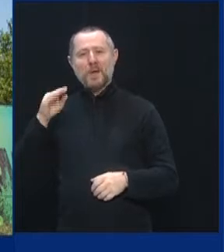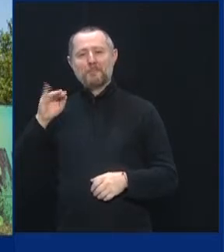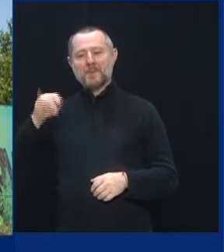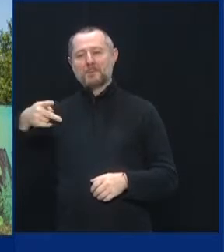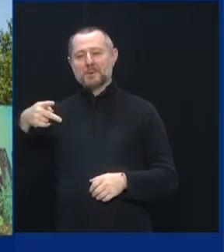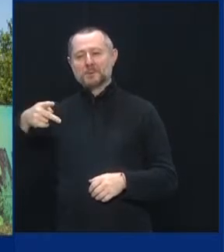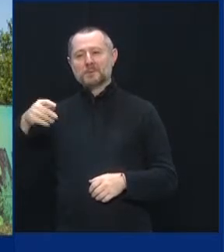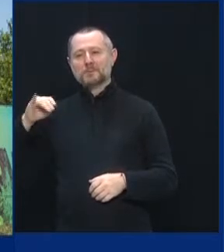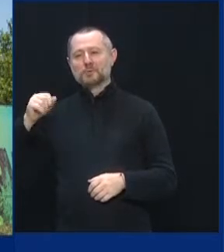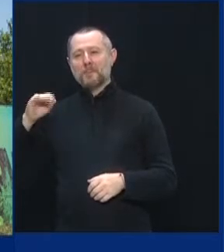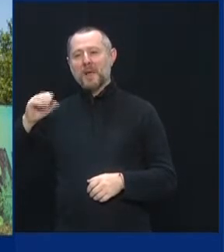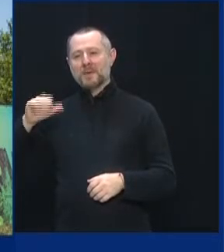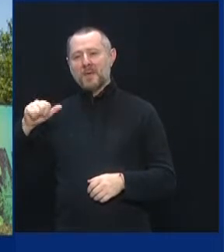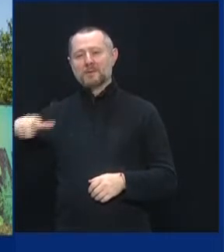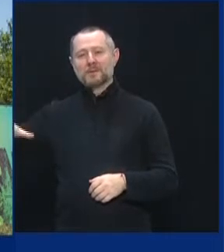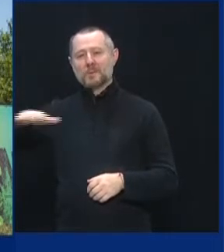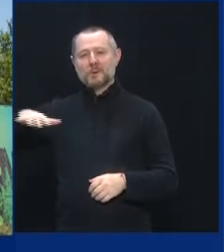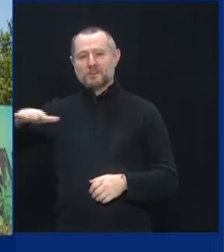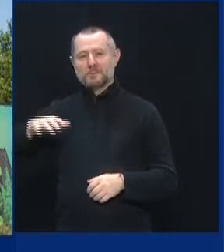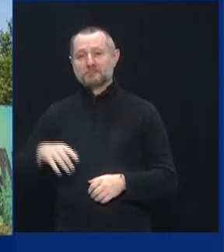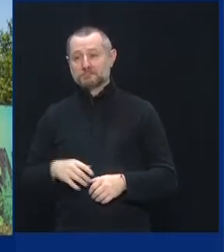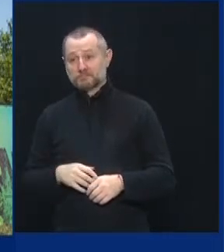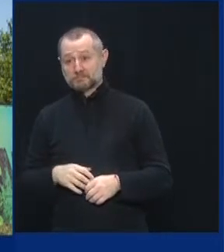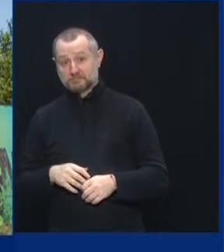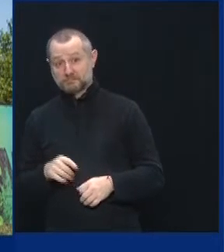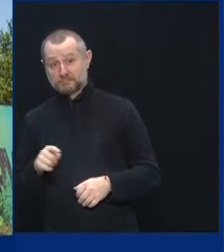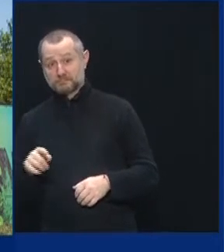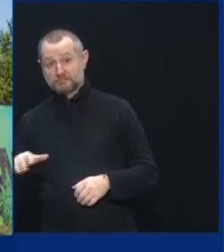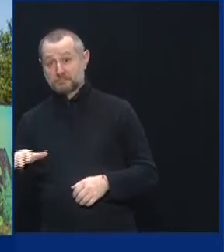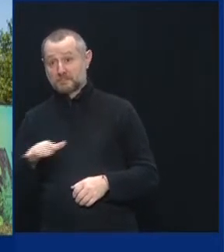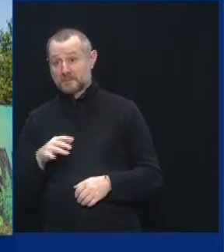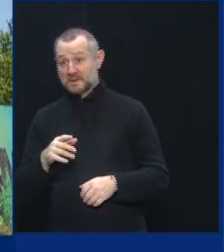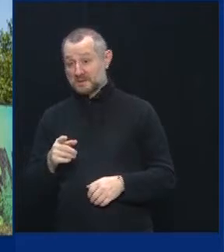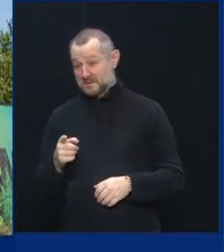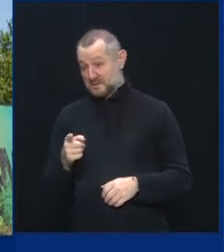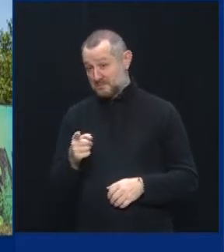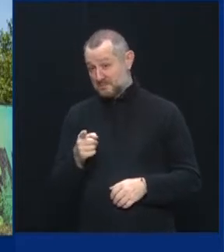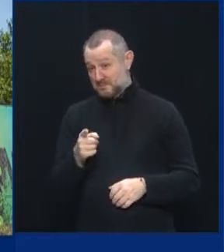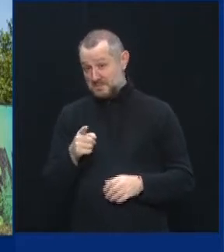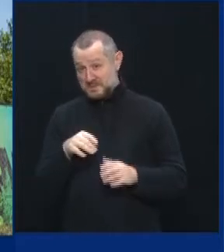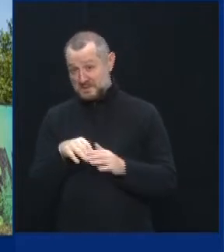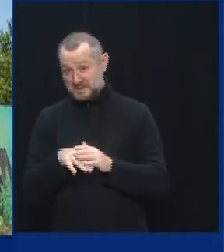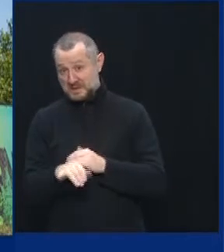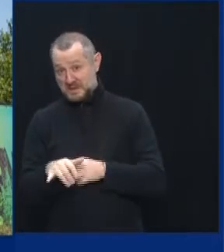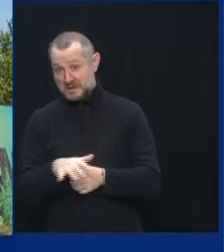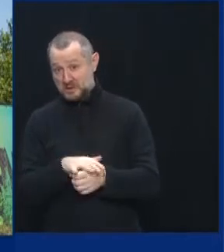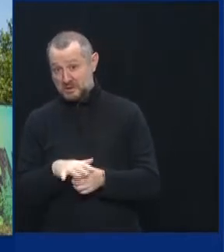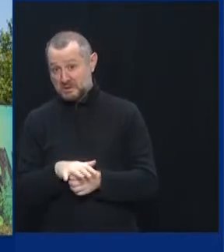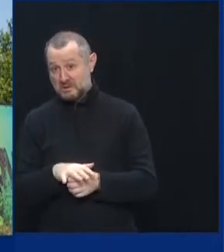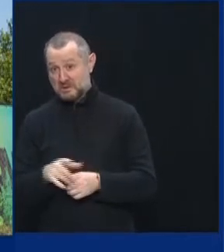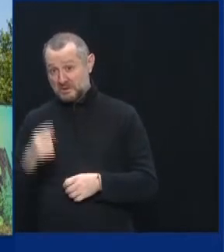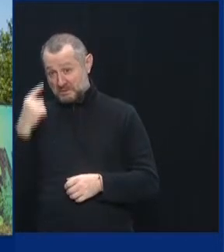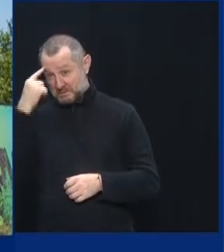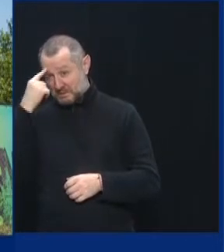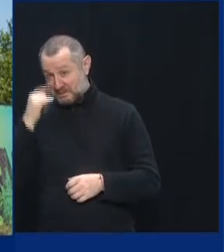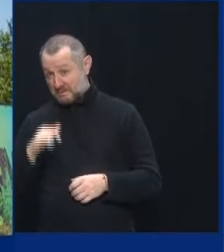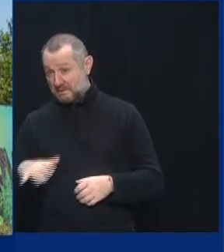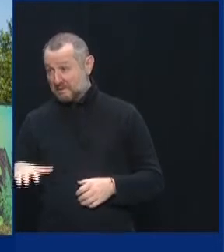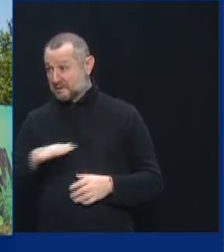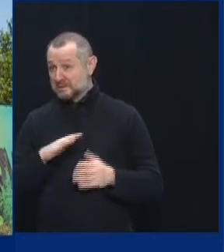You would never know you were in an urban environment. I mean, it is